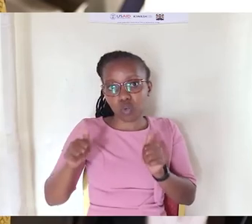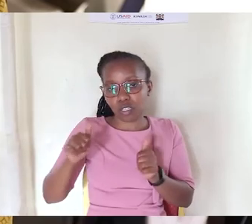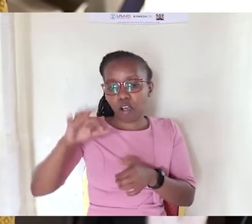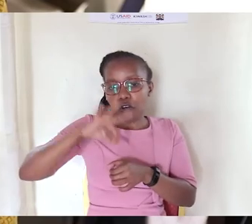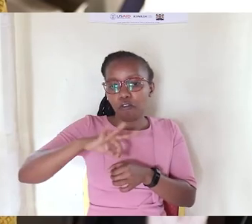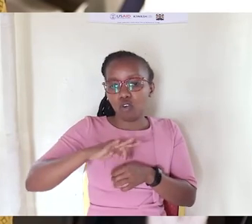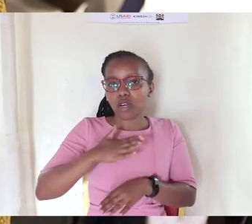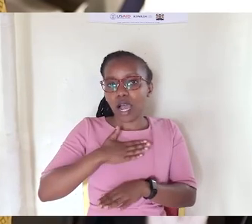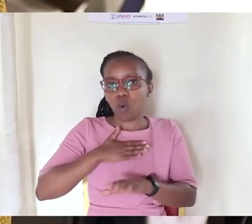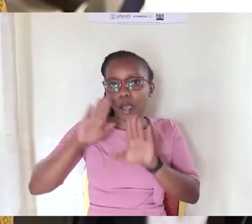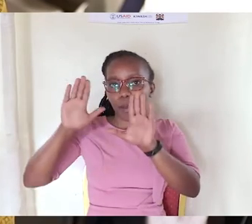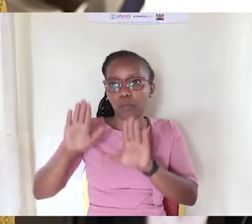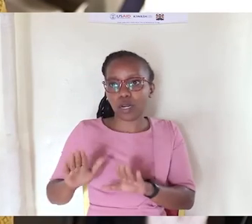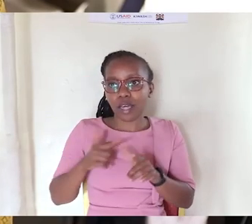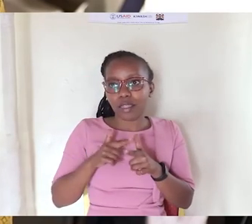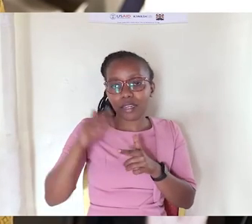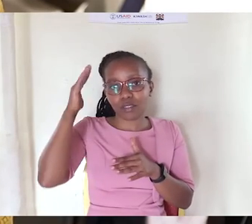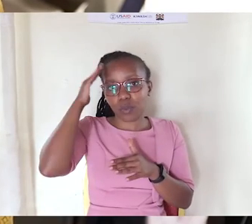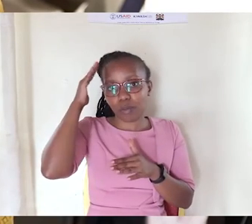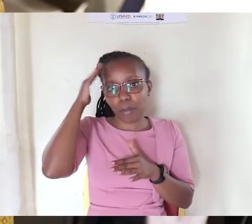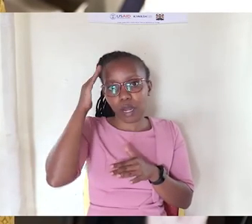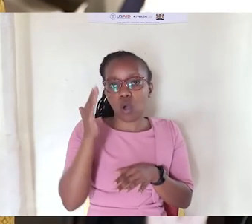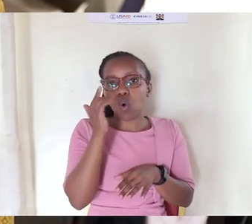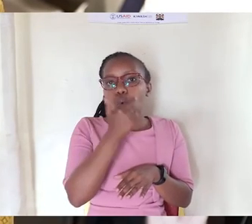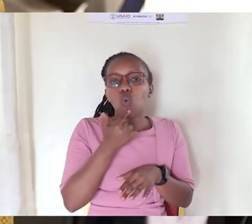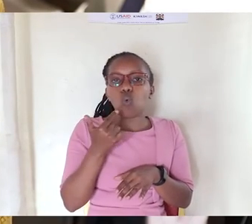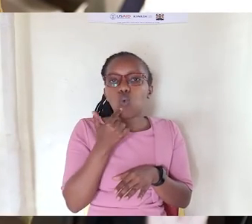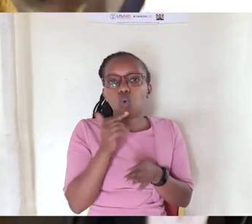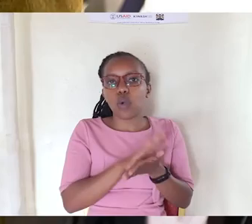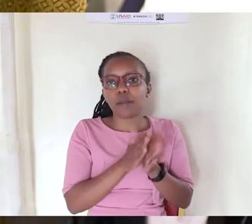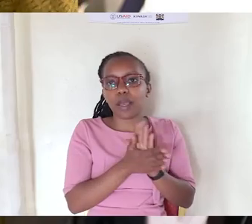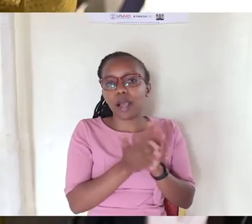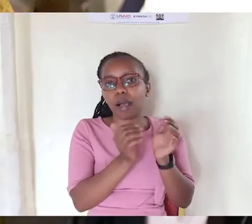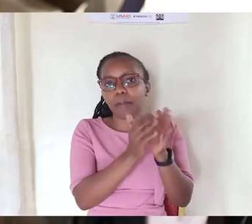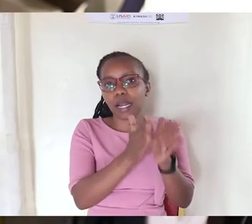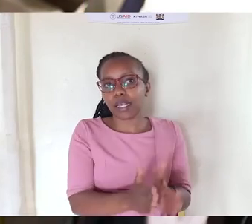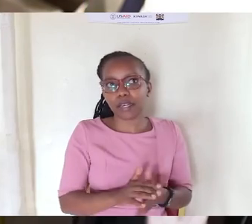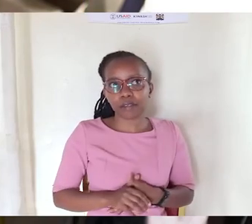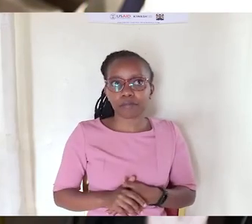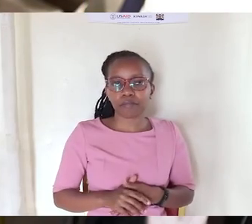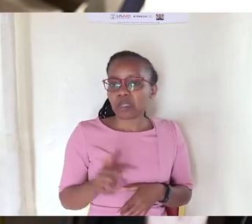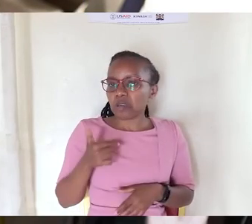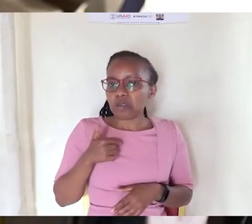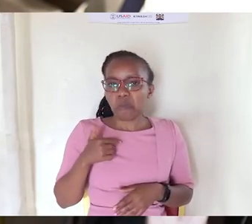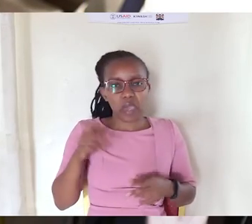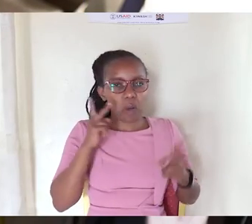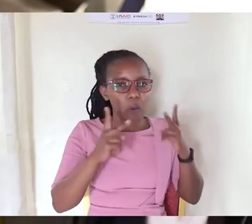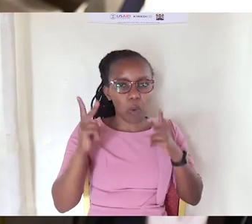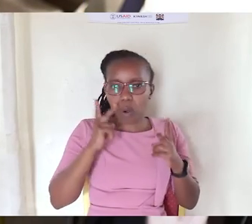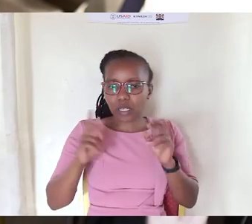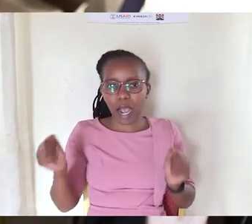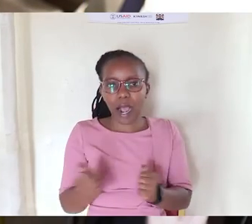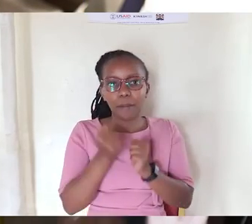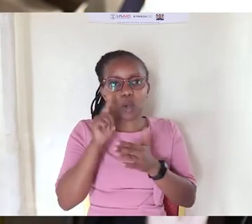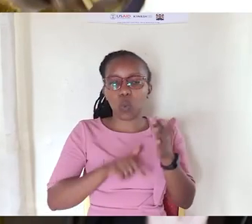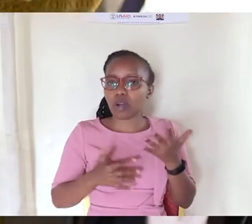matters, because who it is that we put up. And yes, I've been watching everything that's going on, and we